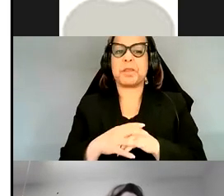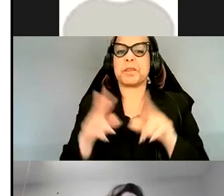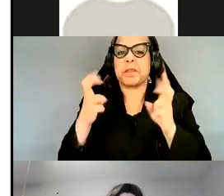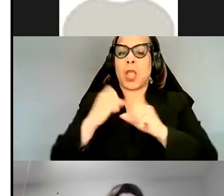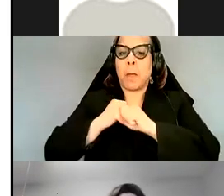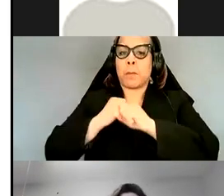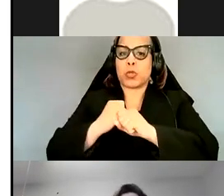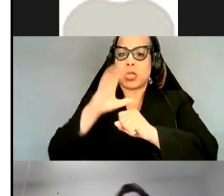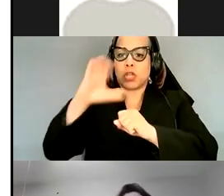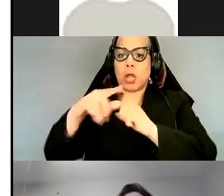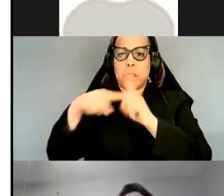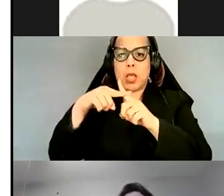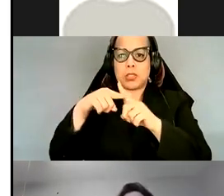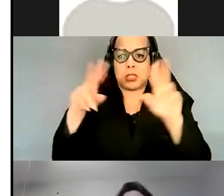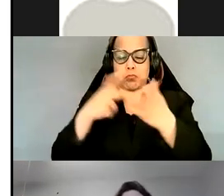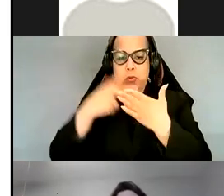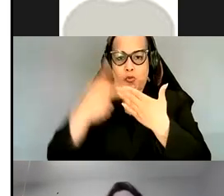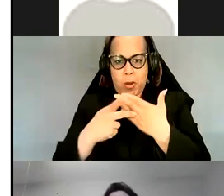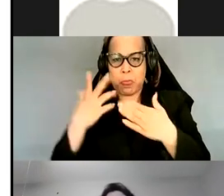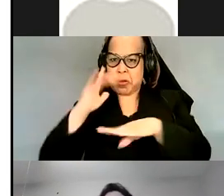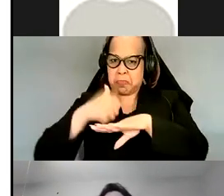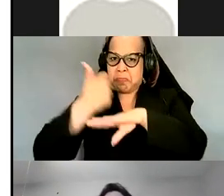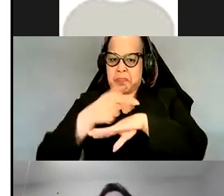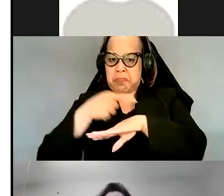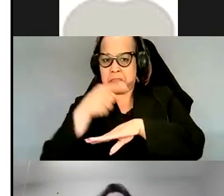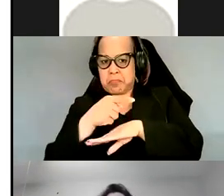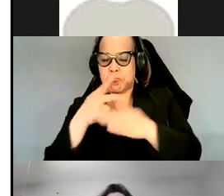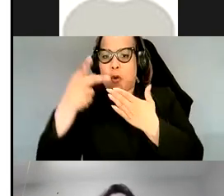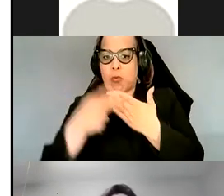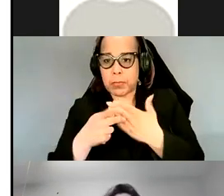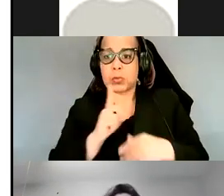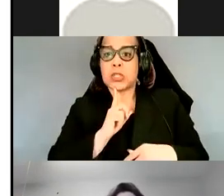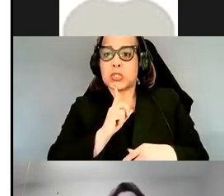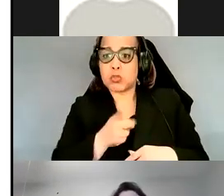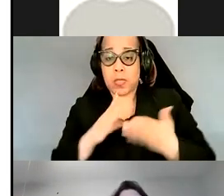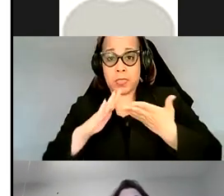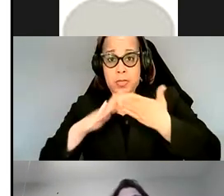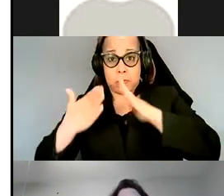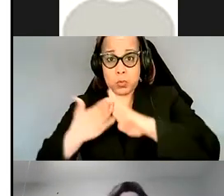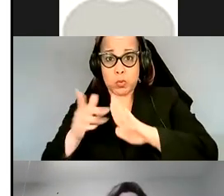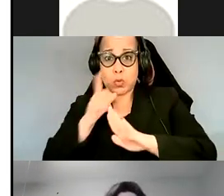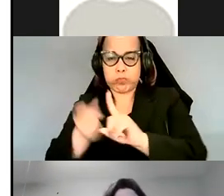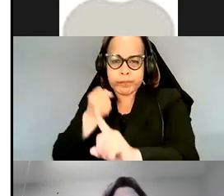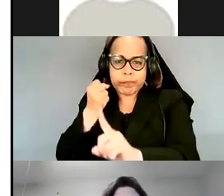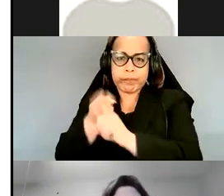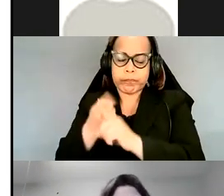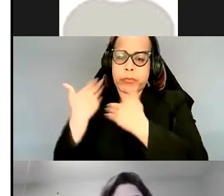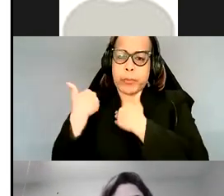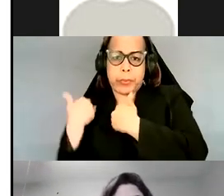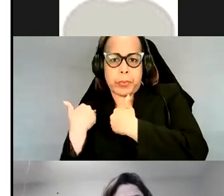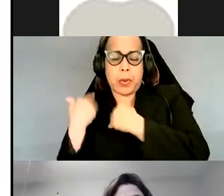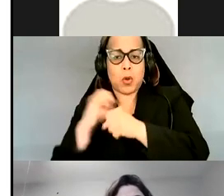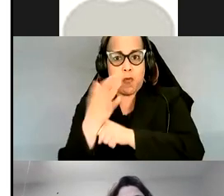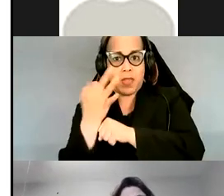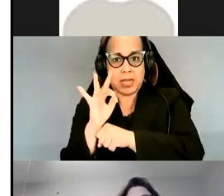Plus program. So we created Protect Chicago Plus to ensure that the communities who have been the most burdened by